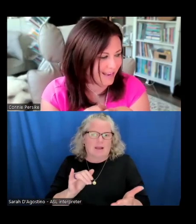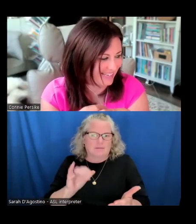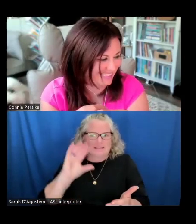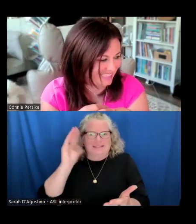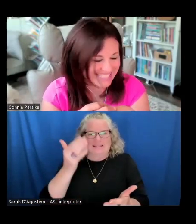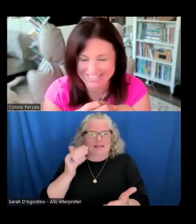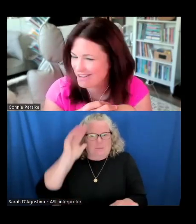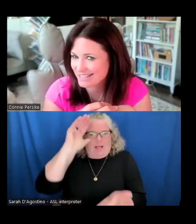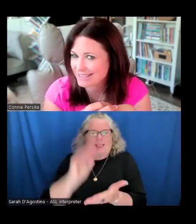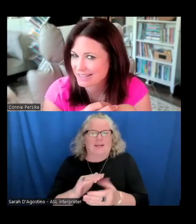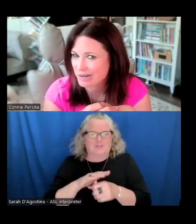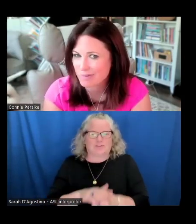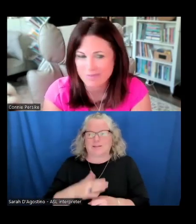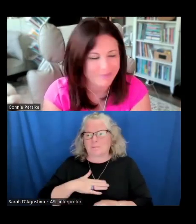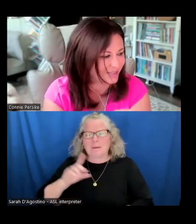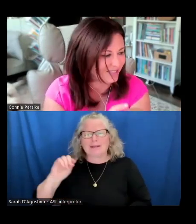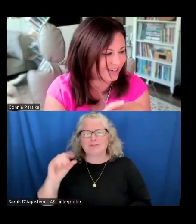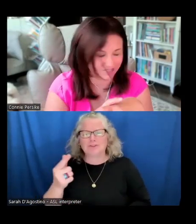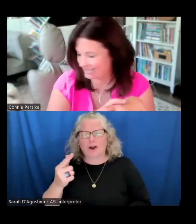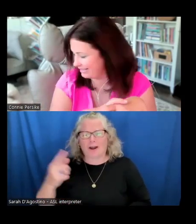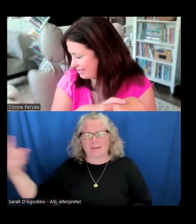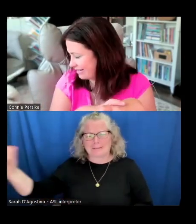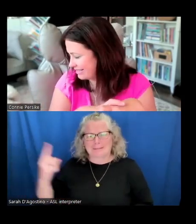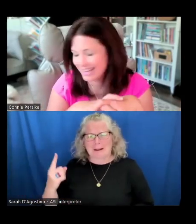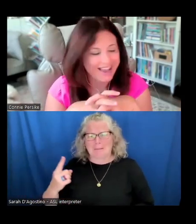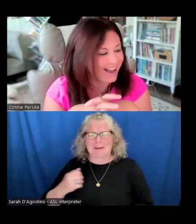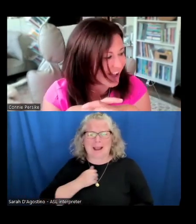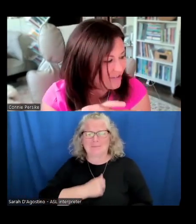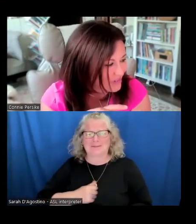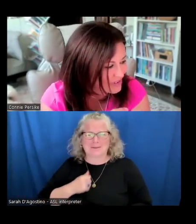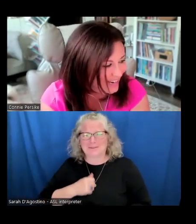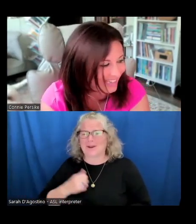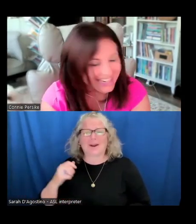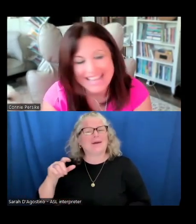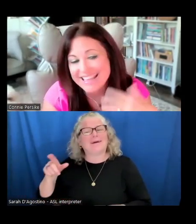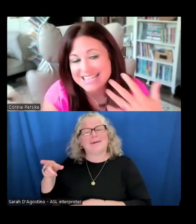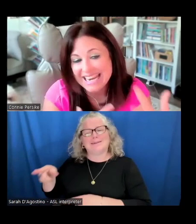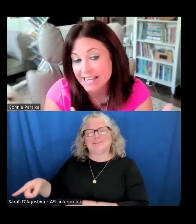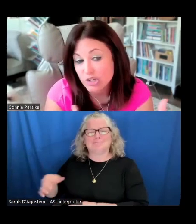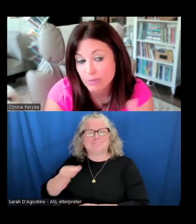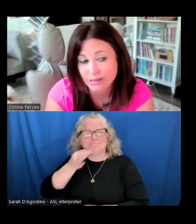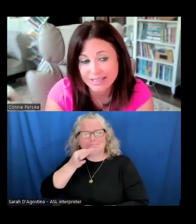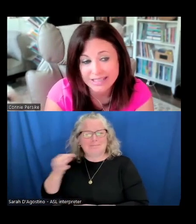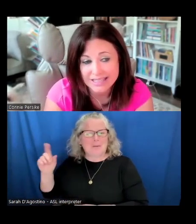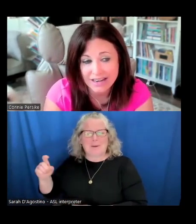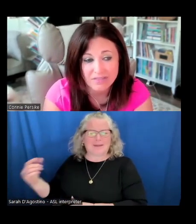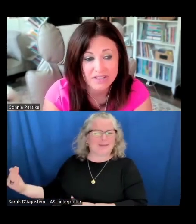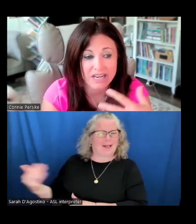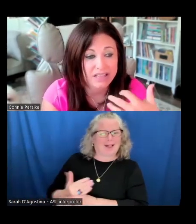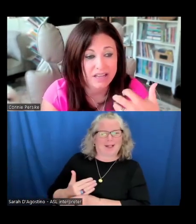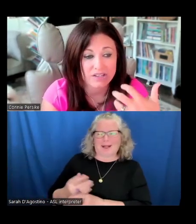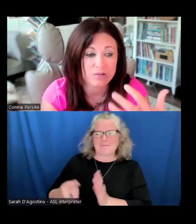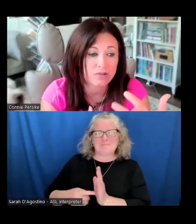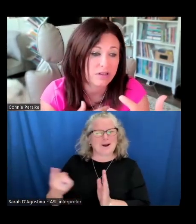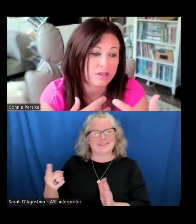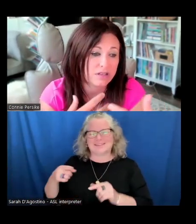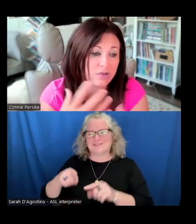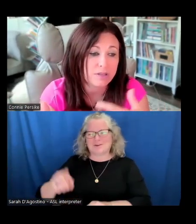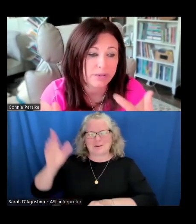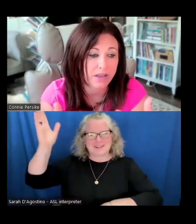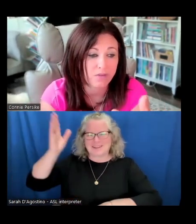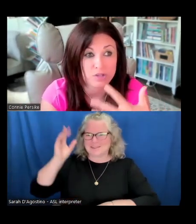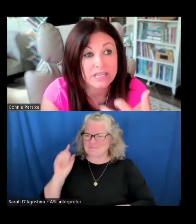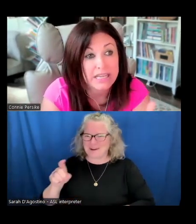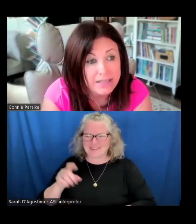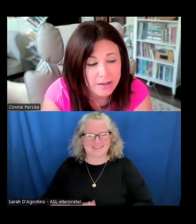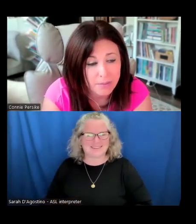sorry. She always has to interrupt my presentations at least once. Okay, and then tangible. Instead of saying that a student is using